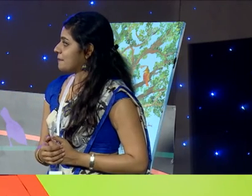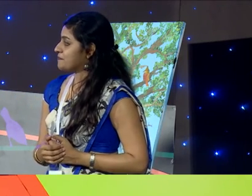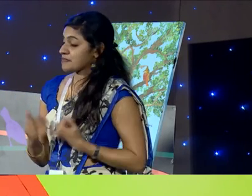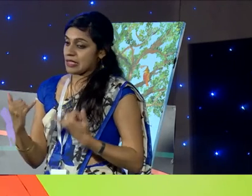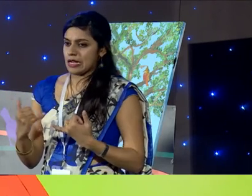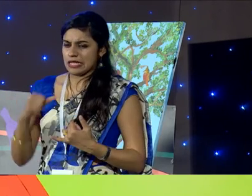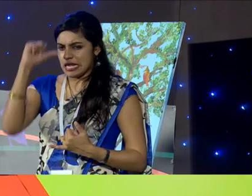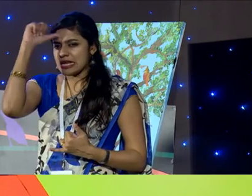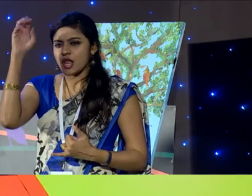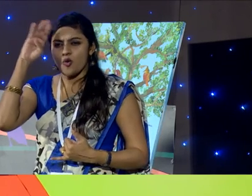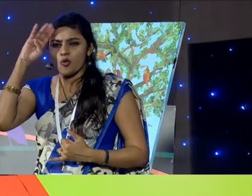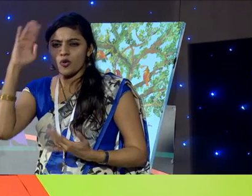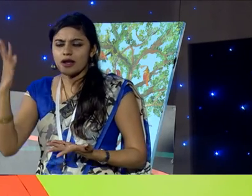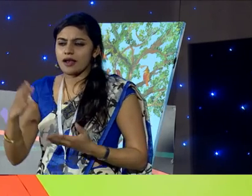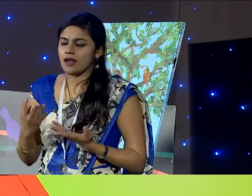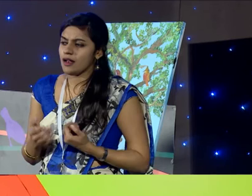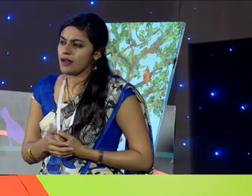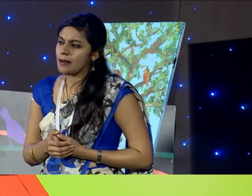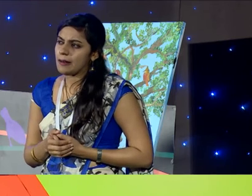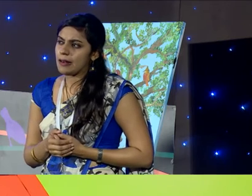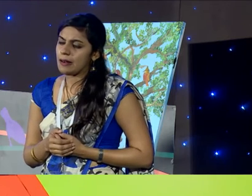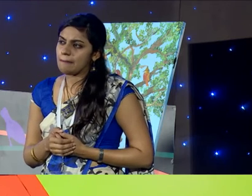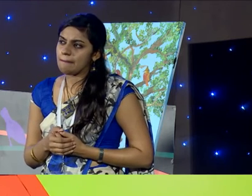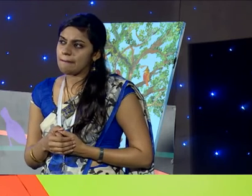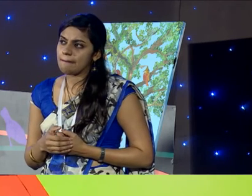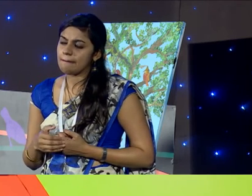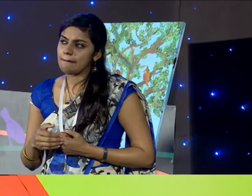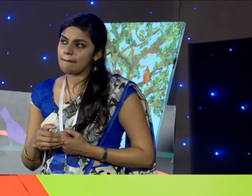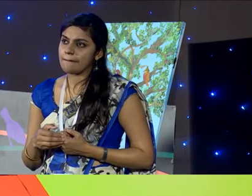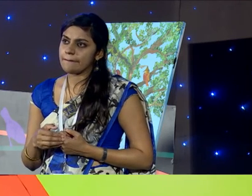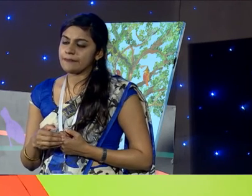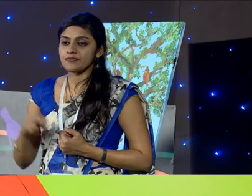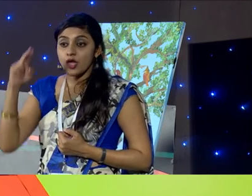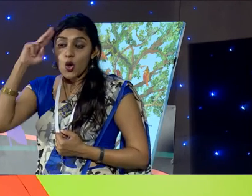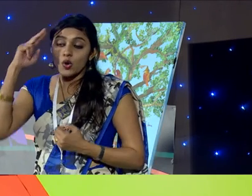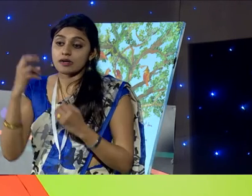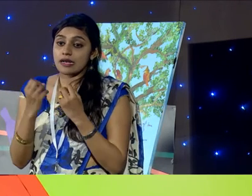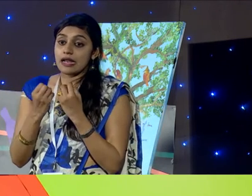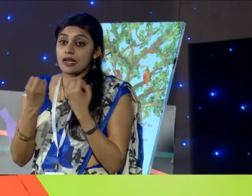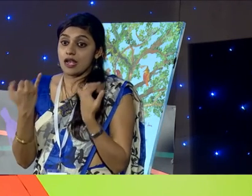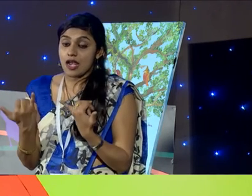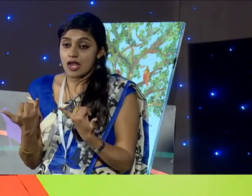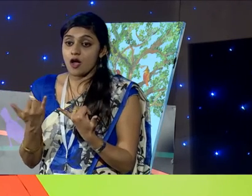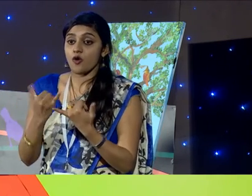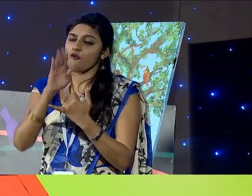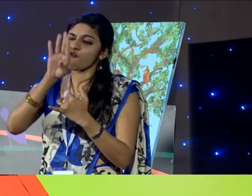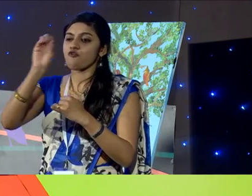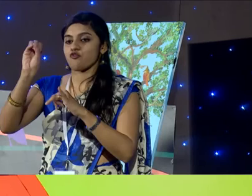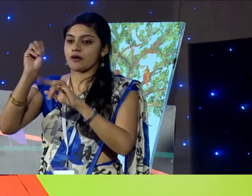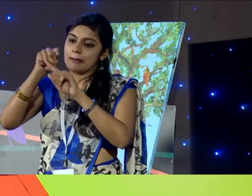40%. But in our space, in Lemontree, especially with opportunity-deprived Indians, it is 15. Okay, so it has had a